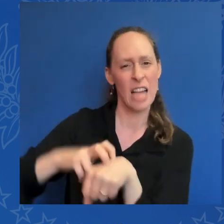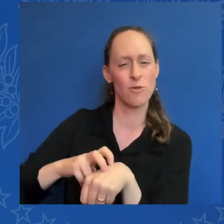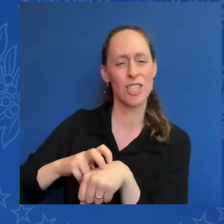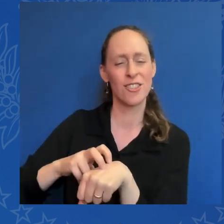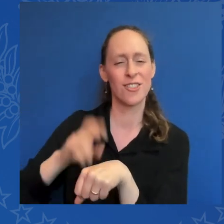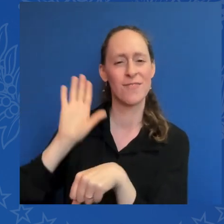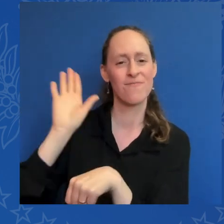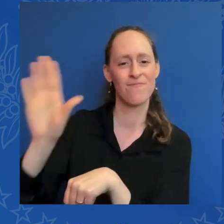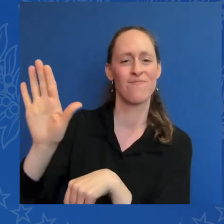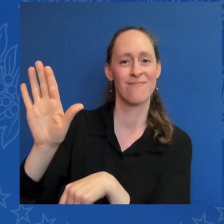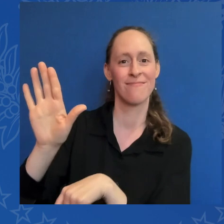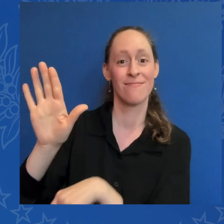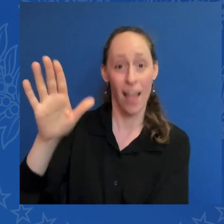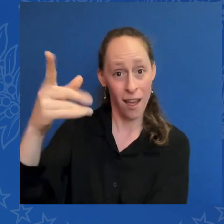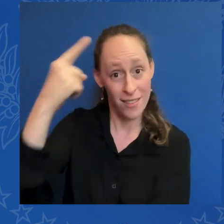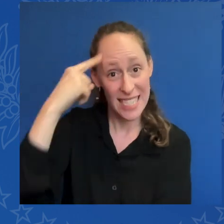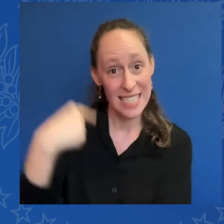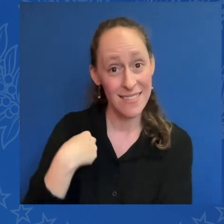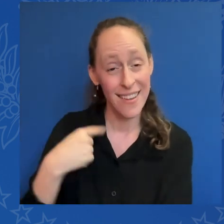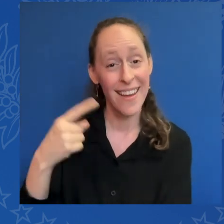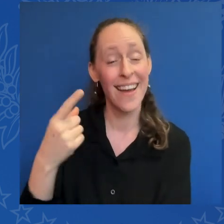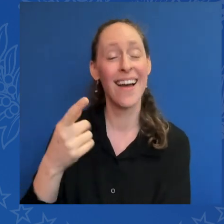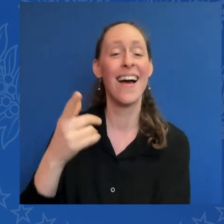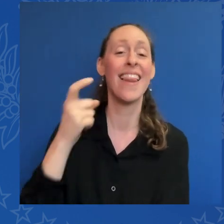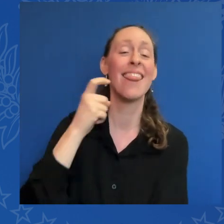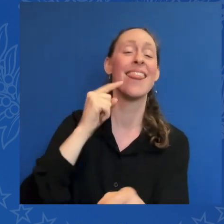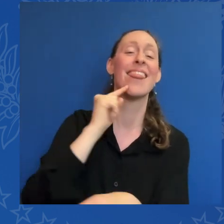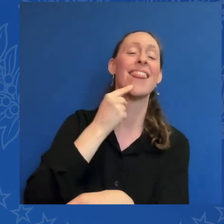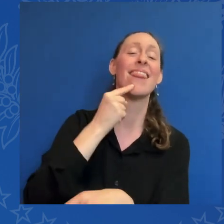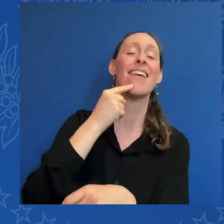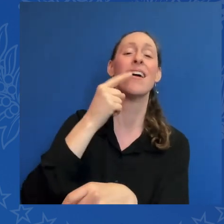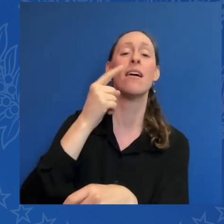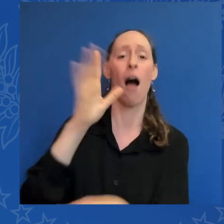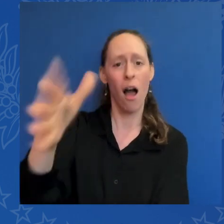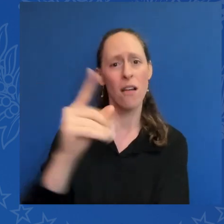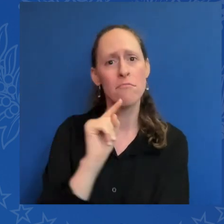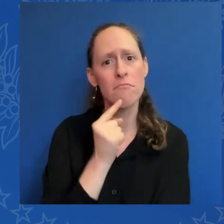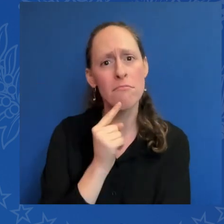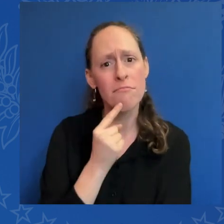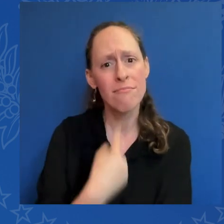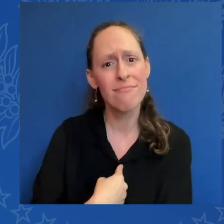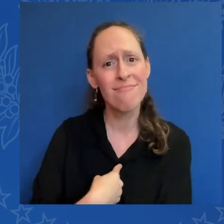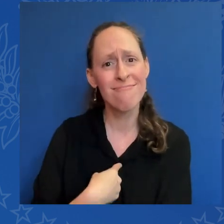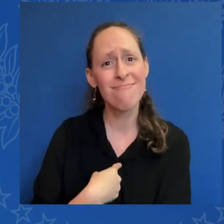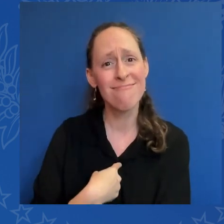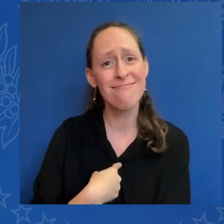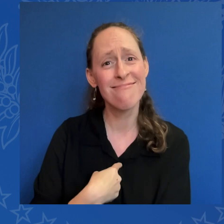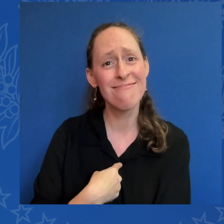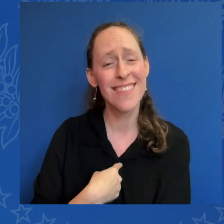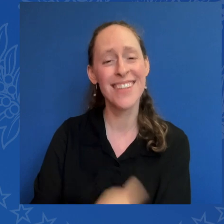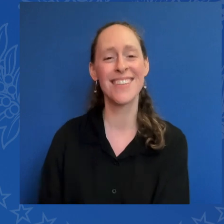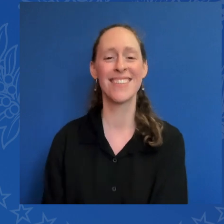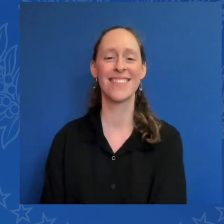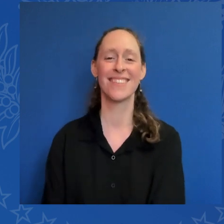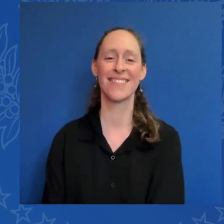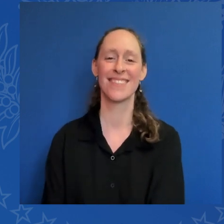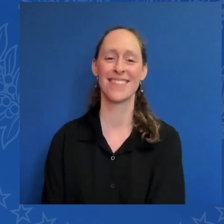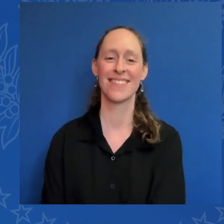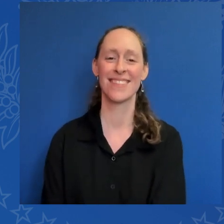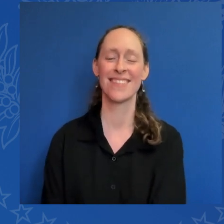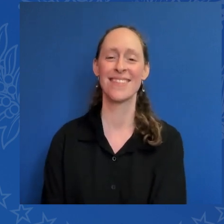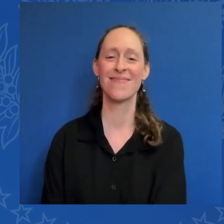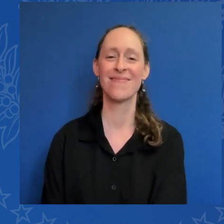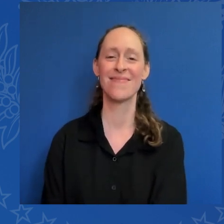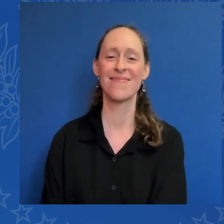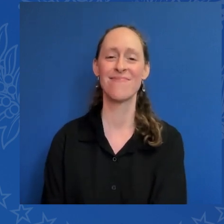his family with a fierce pride in our Irish ancestry. A pride that spoke to the history that binds us and the